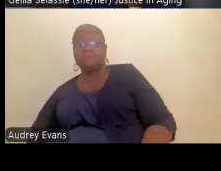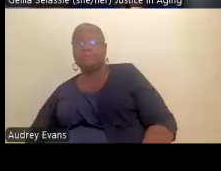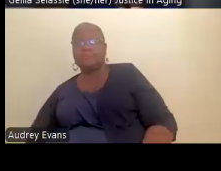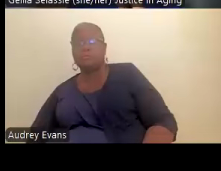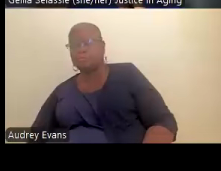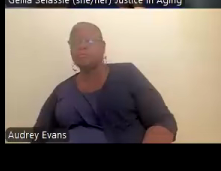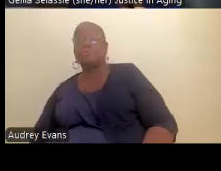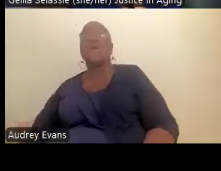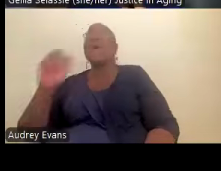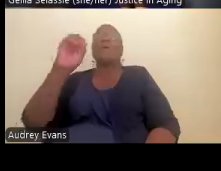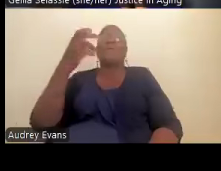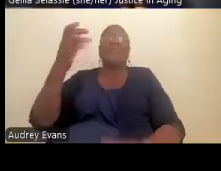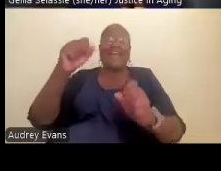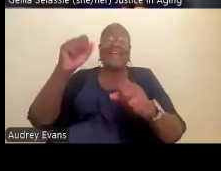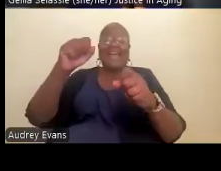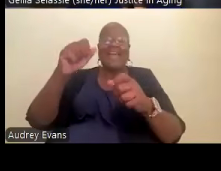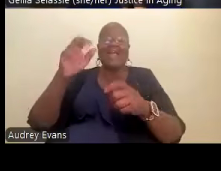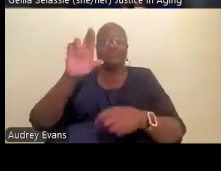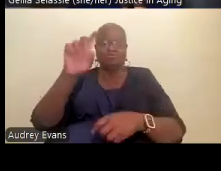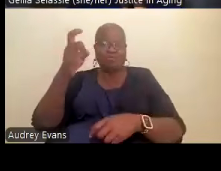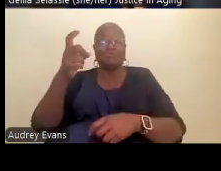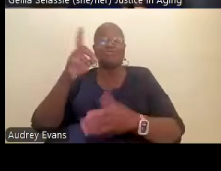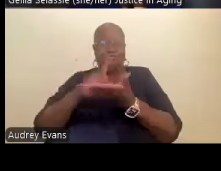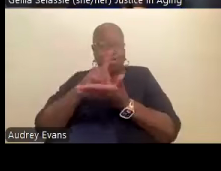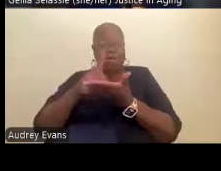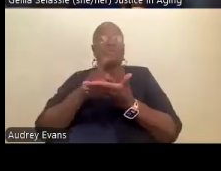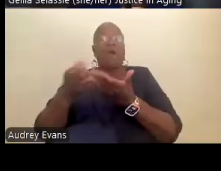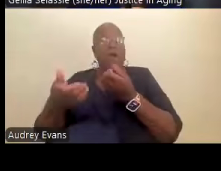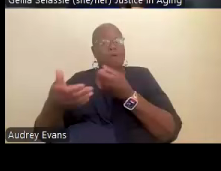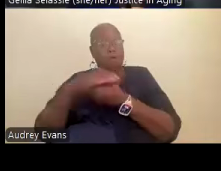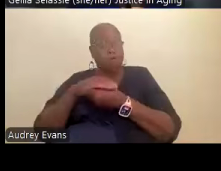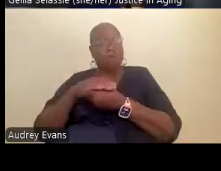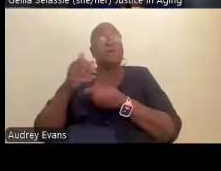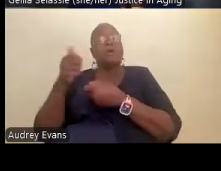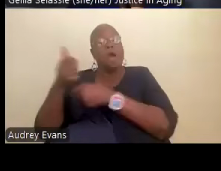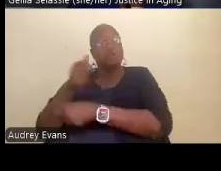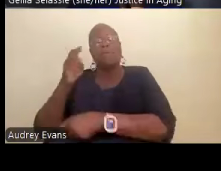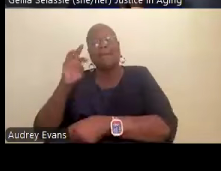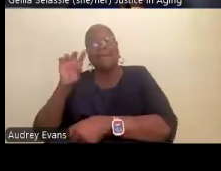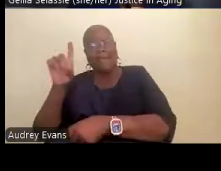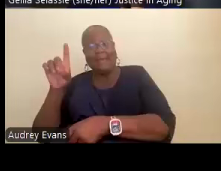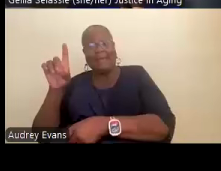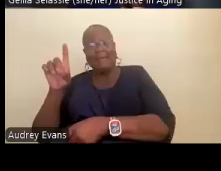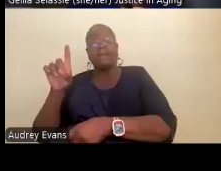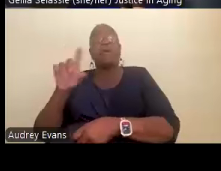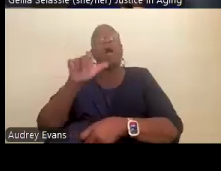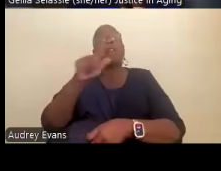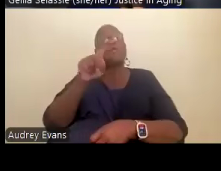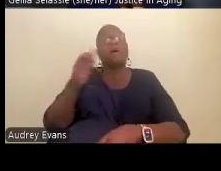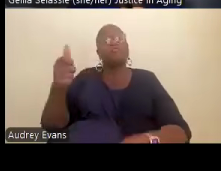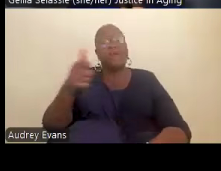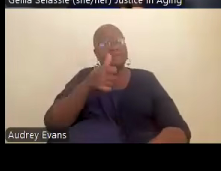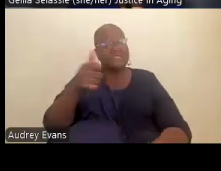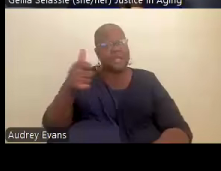And yes, so prescription drugs are covered under Medicaid. The other one was if transportation is available